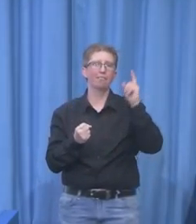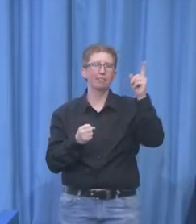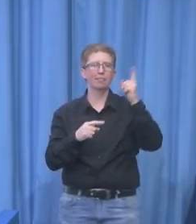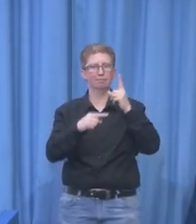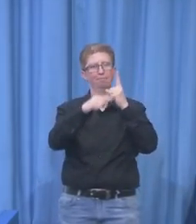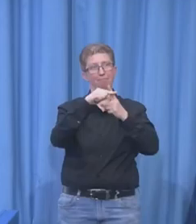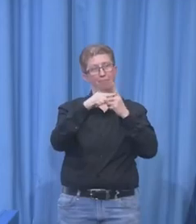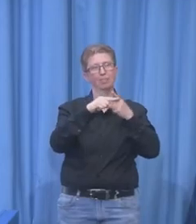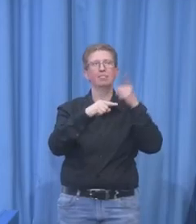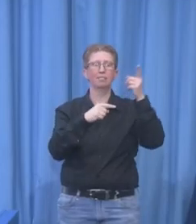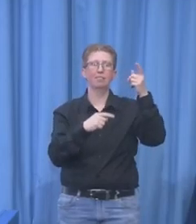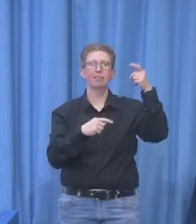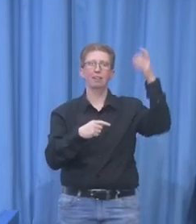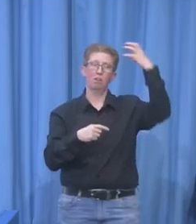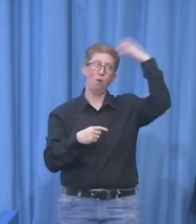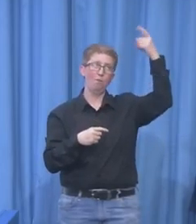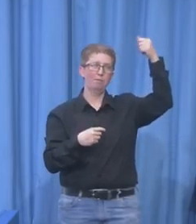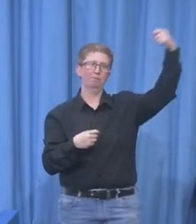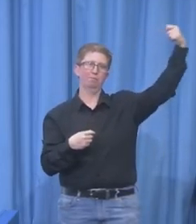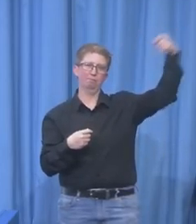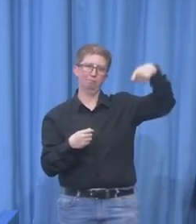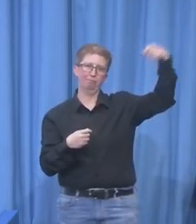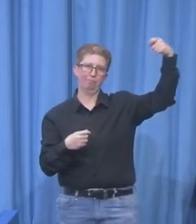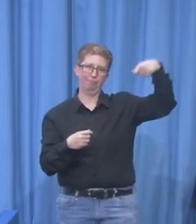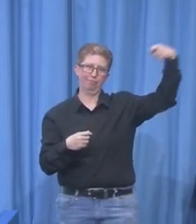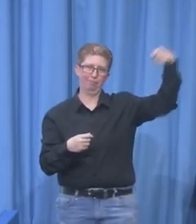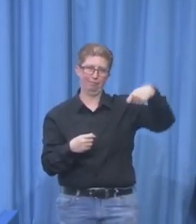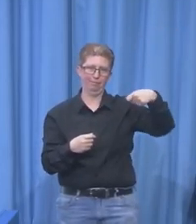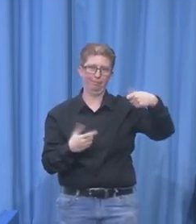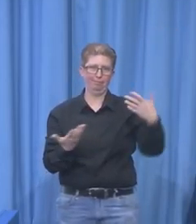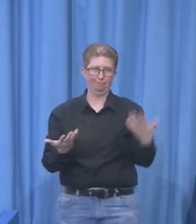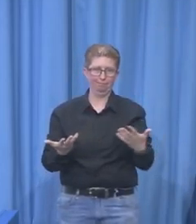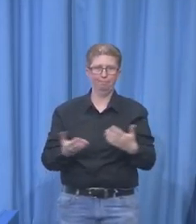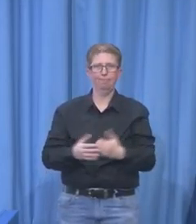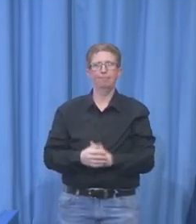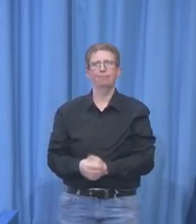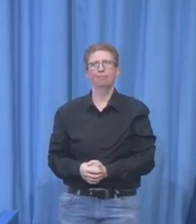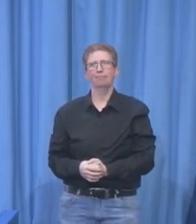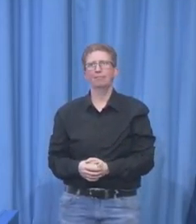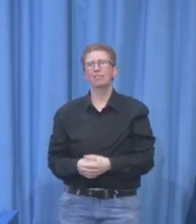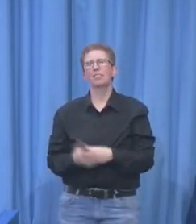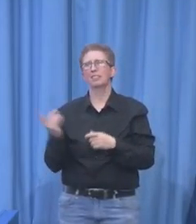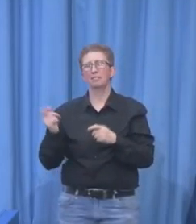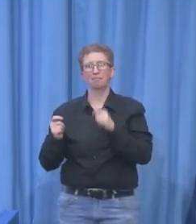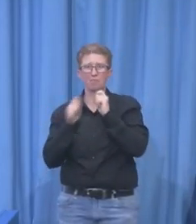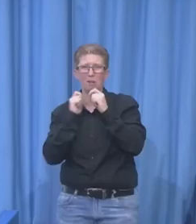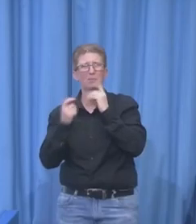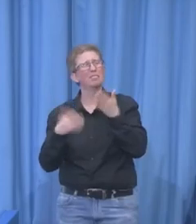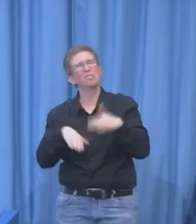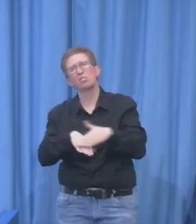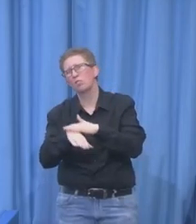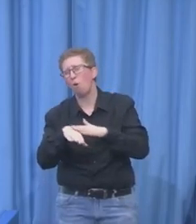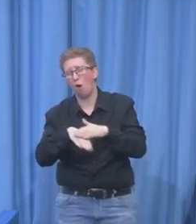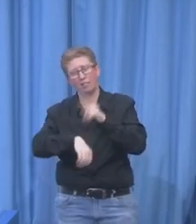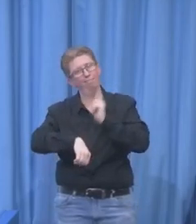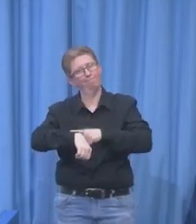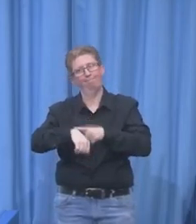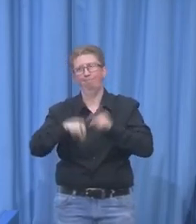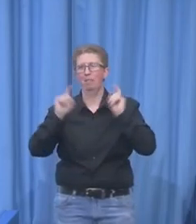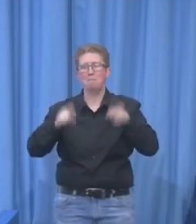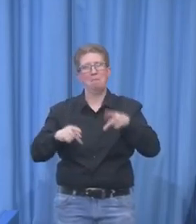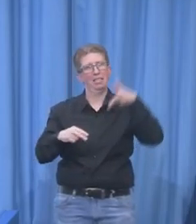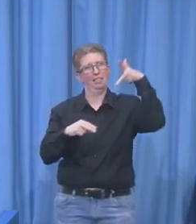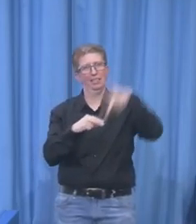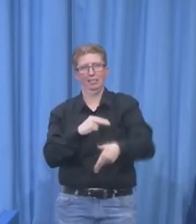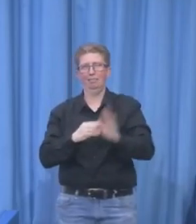but we ran out of time. So thank you very much. I would like just to conclude and say I think that